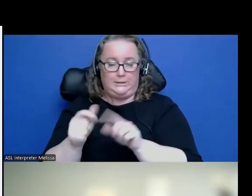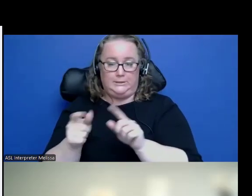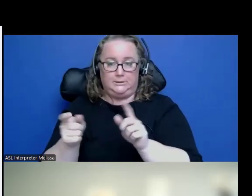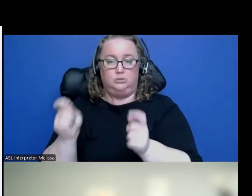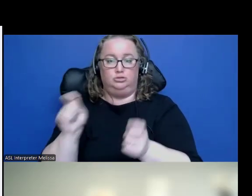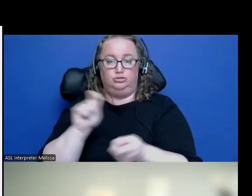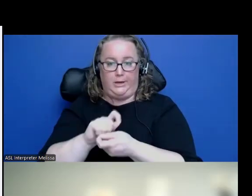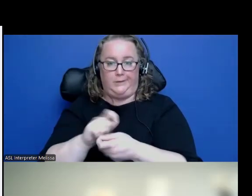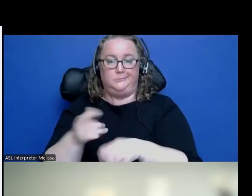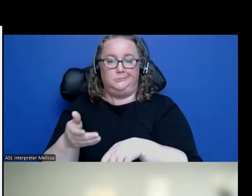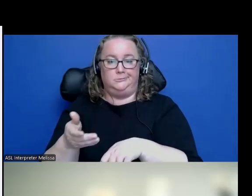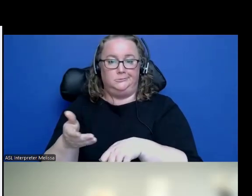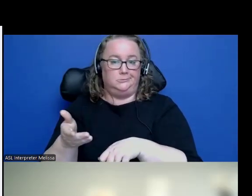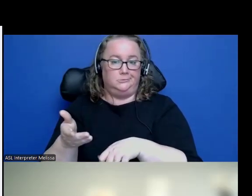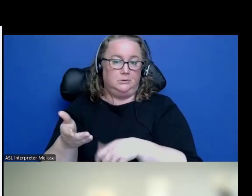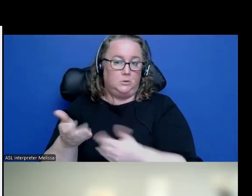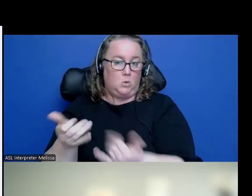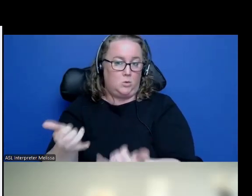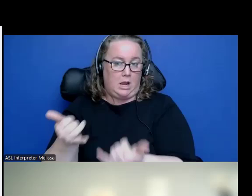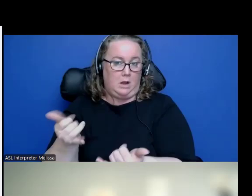it's simply